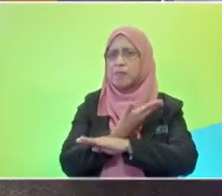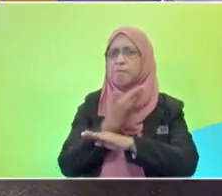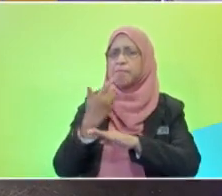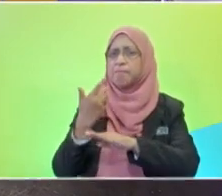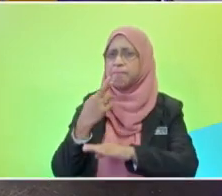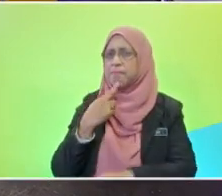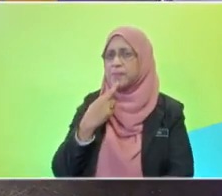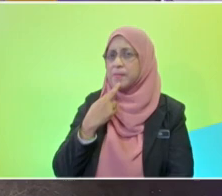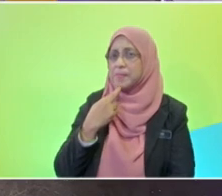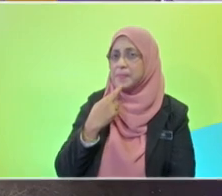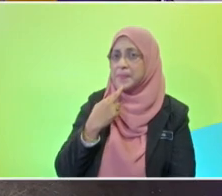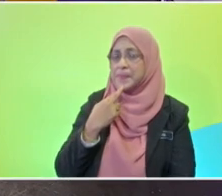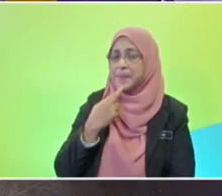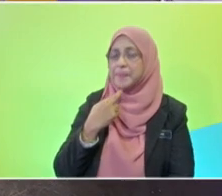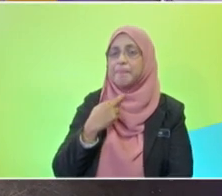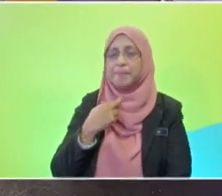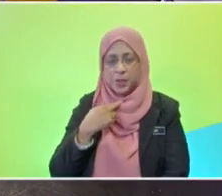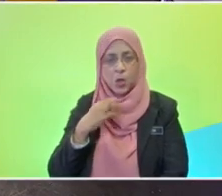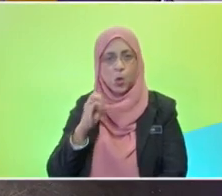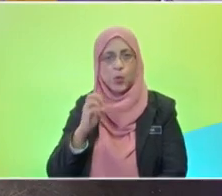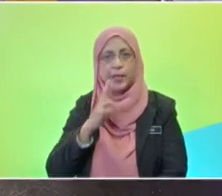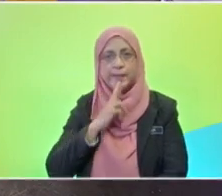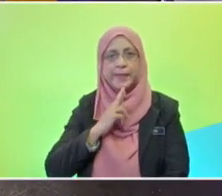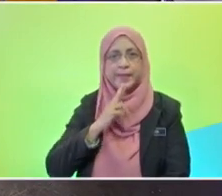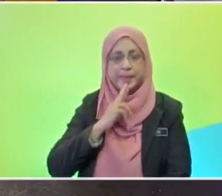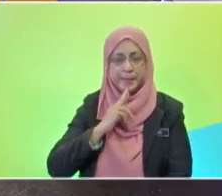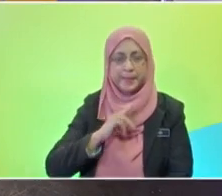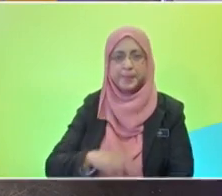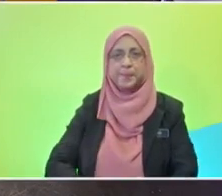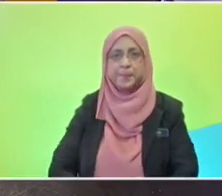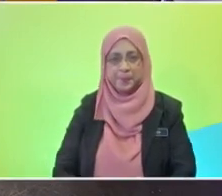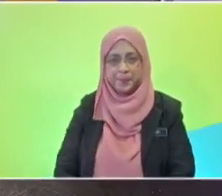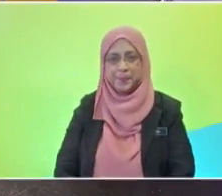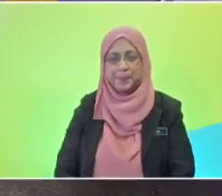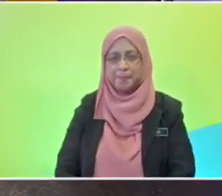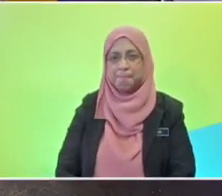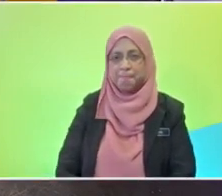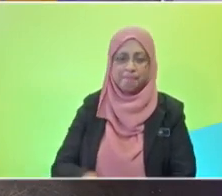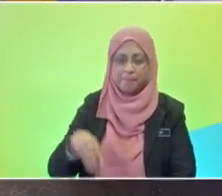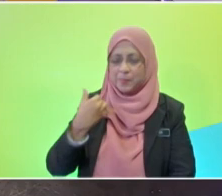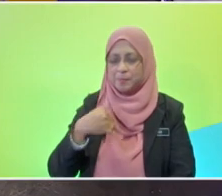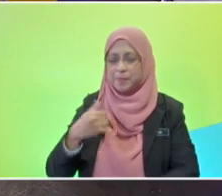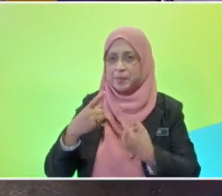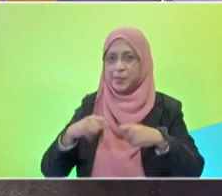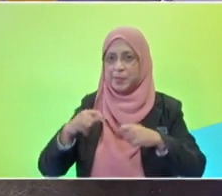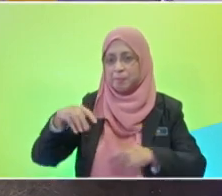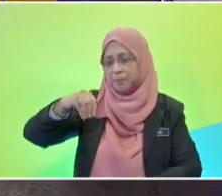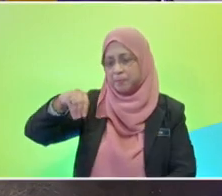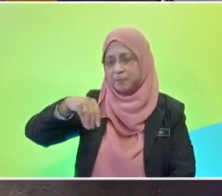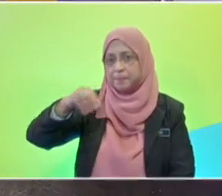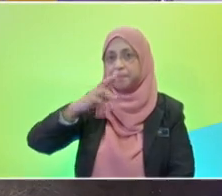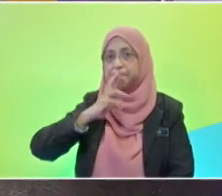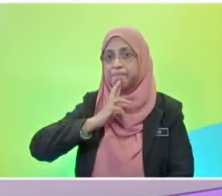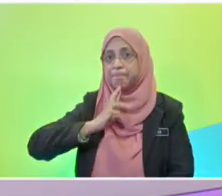Red? Okay. Oh, they want red. They want red. Okay, okay, let's go with red. So teacher, I'll try this again. Okay, try here. Okay. Just pour